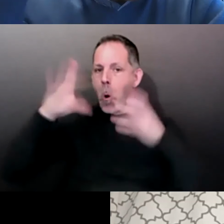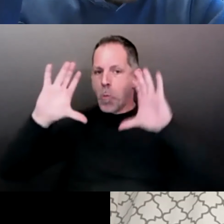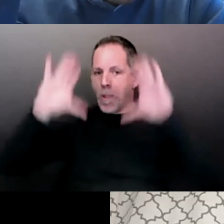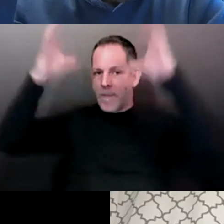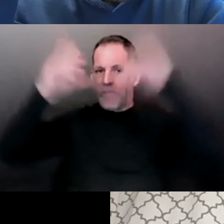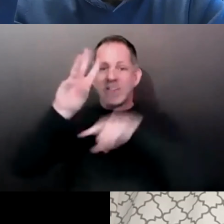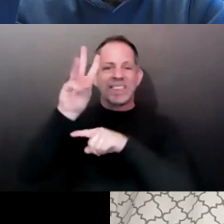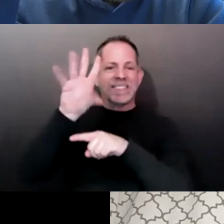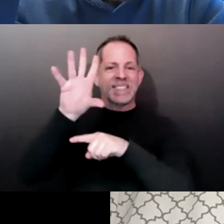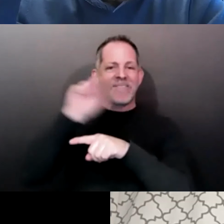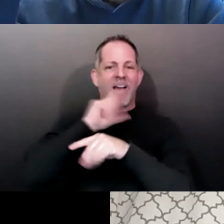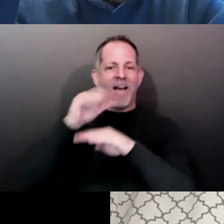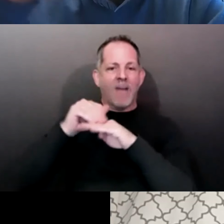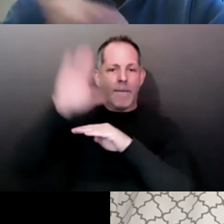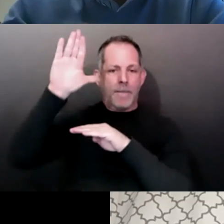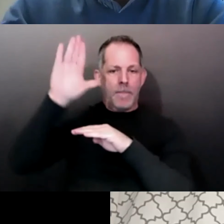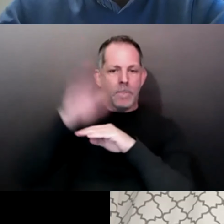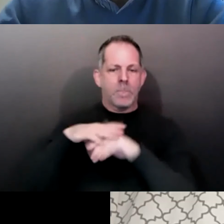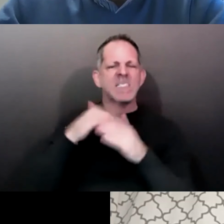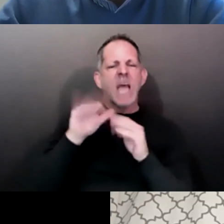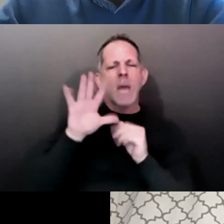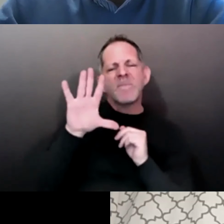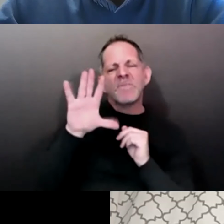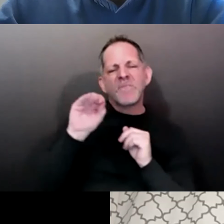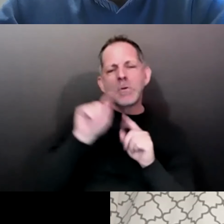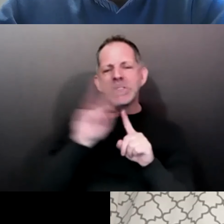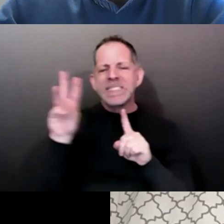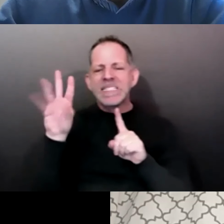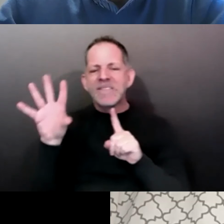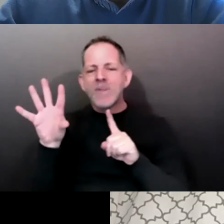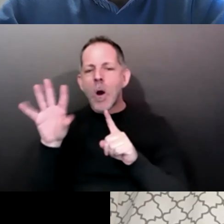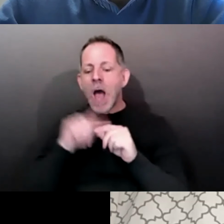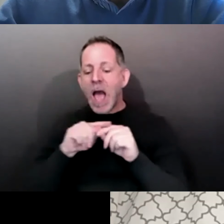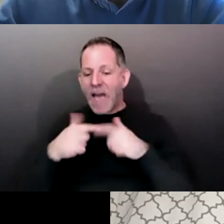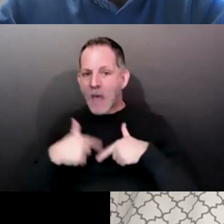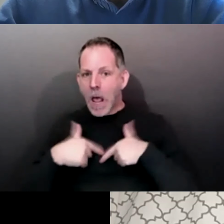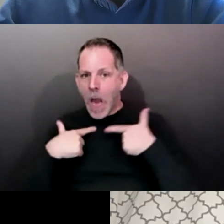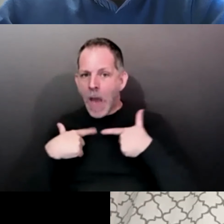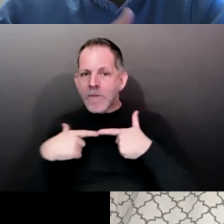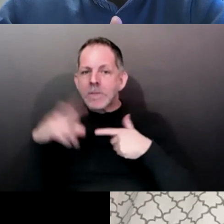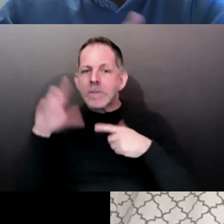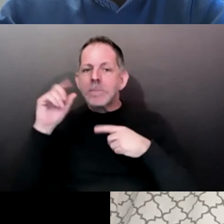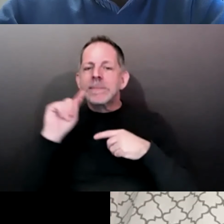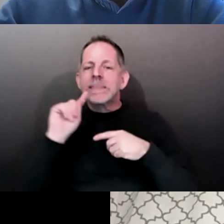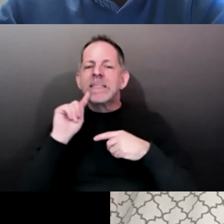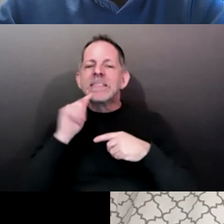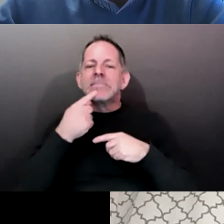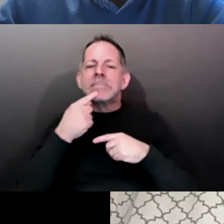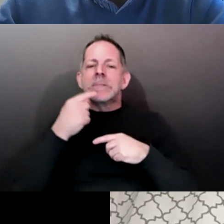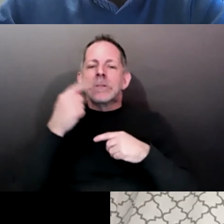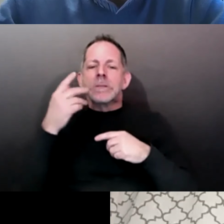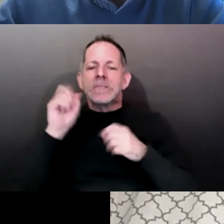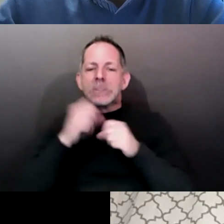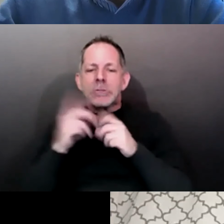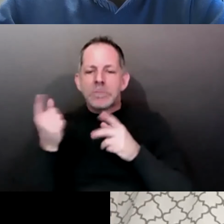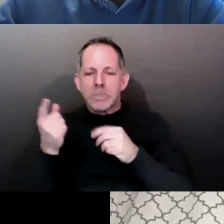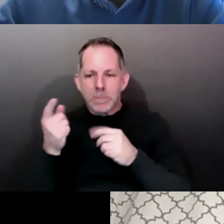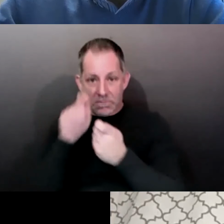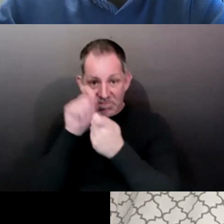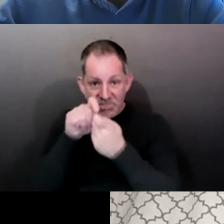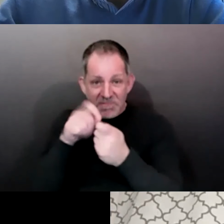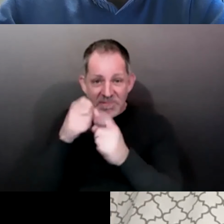with specific living circumstances that I won't go into the details. The next group are